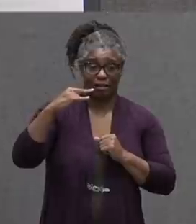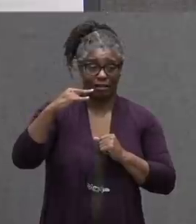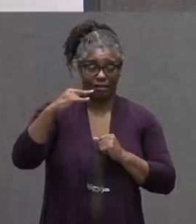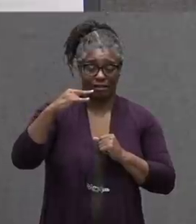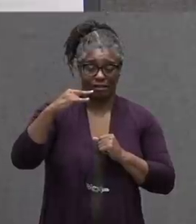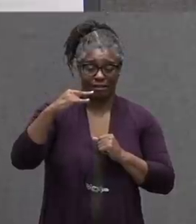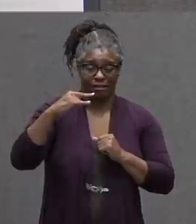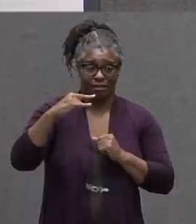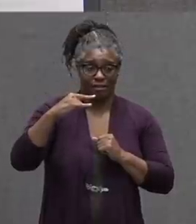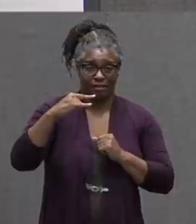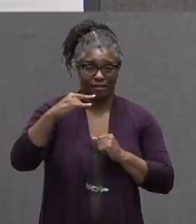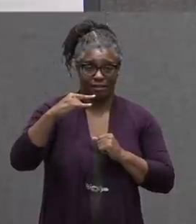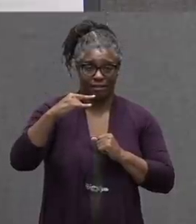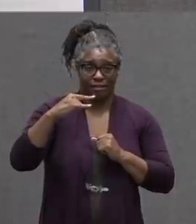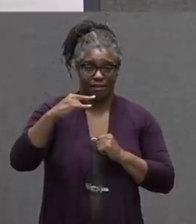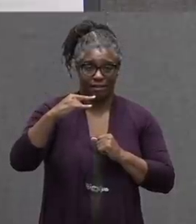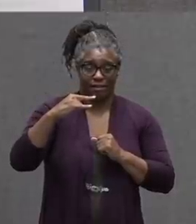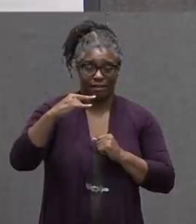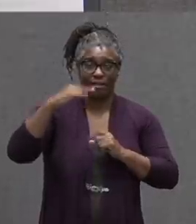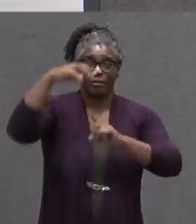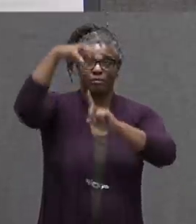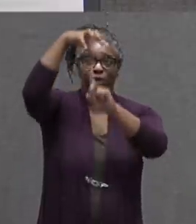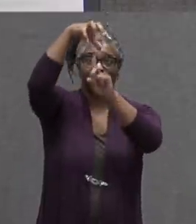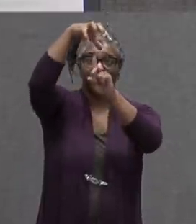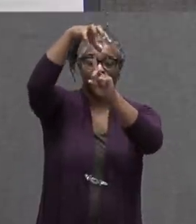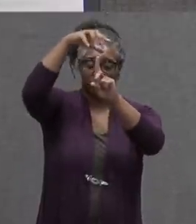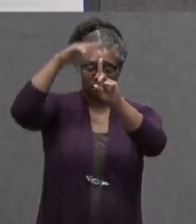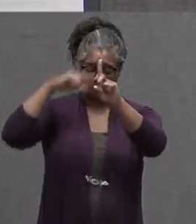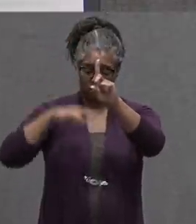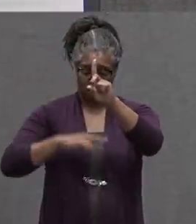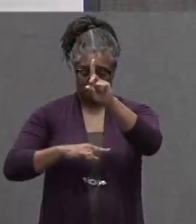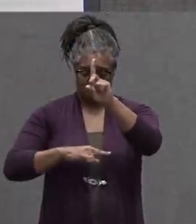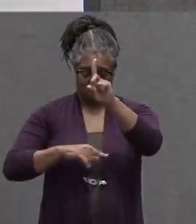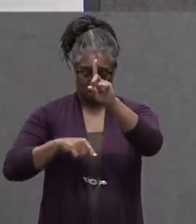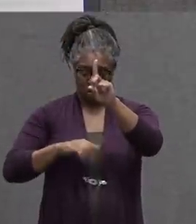below the hot air balloon.